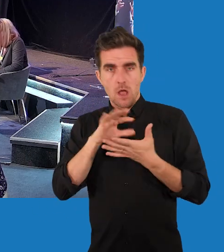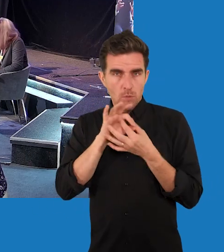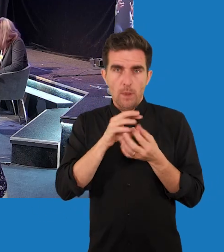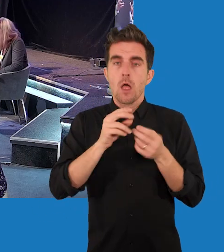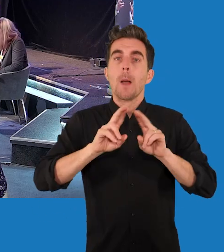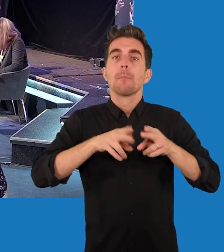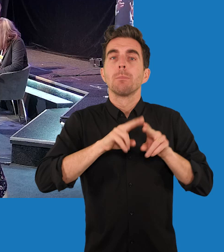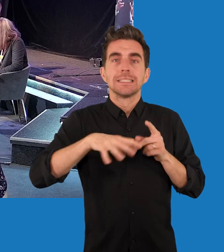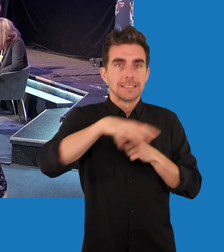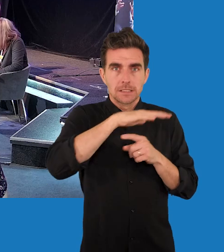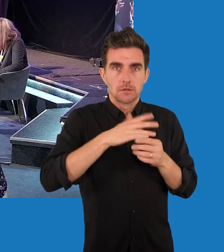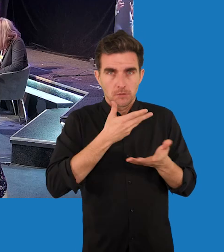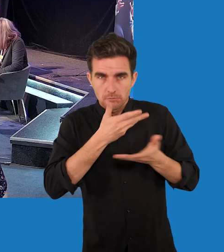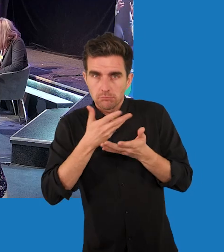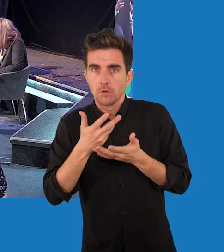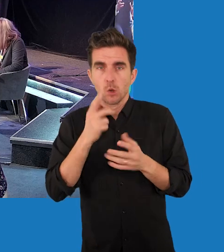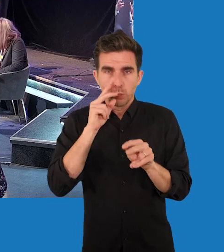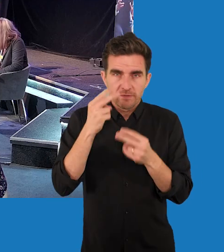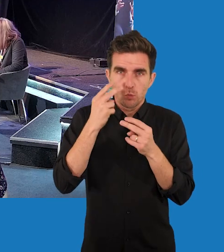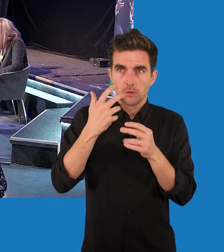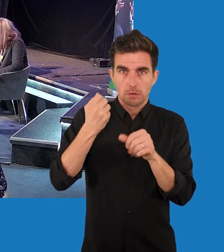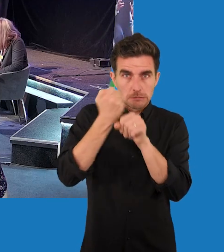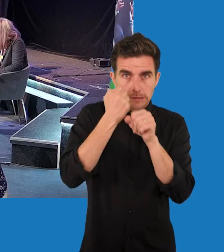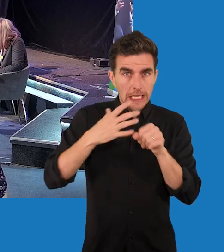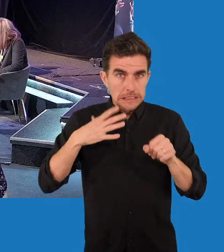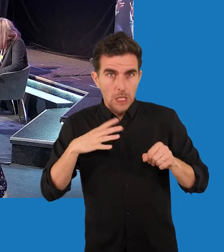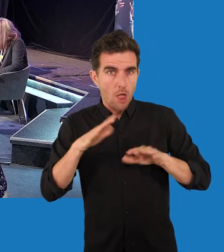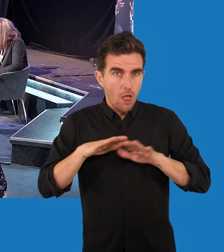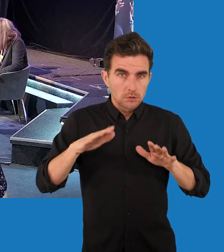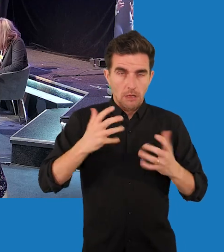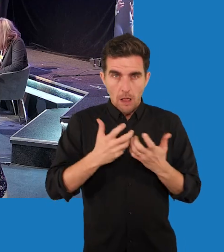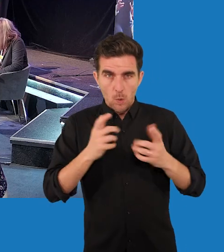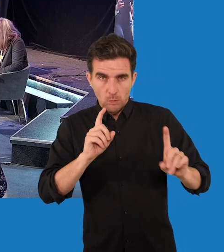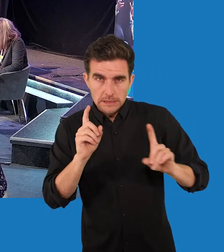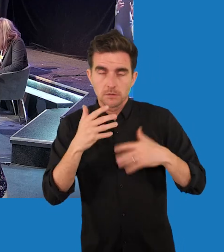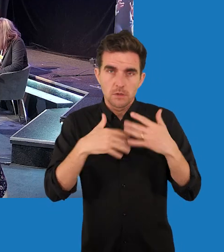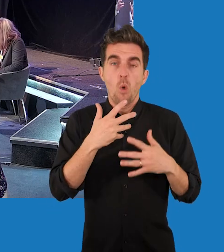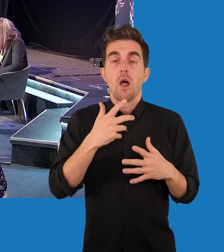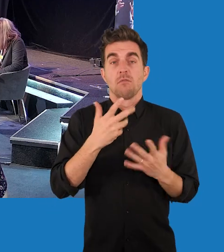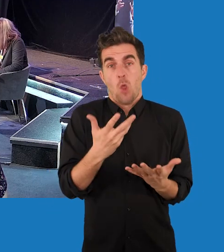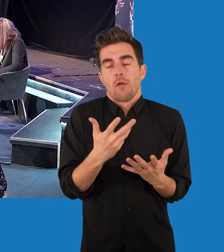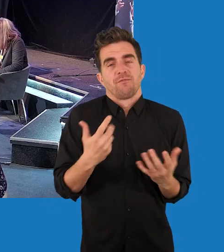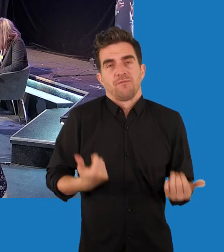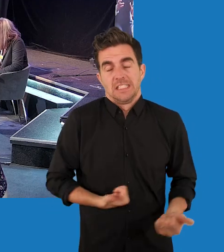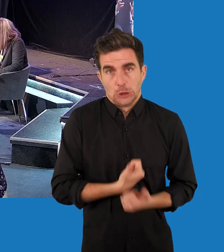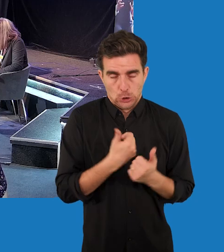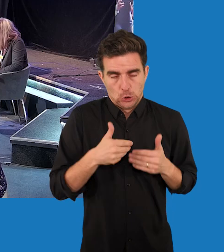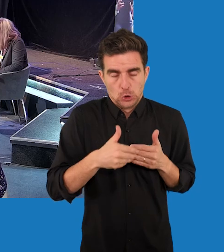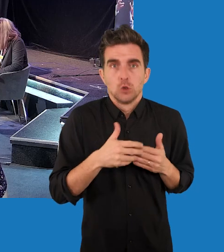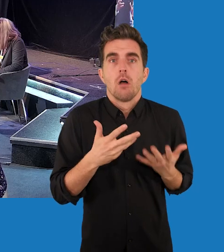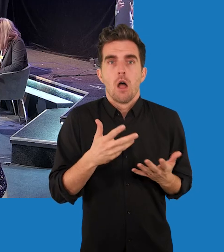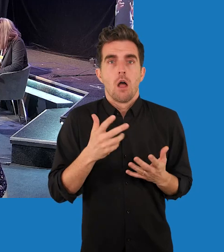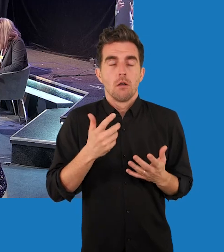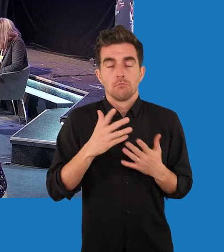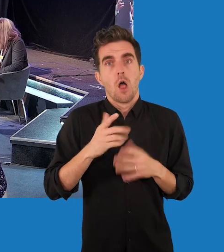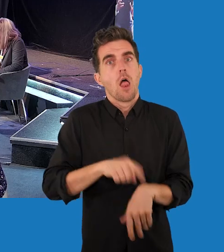we've been working with our property services colleagues in doing that review of the refurbishment needs. That's coming to an end